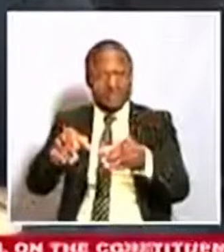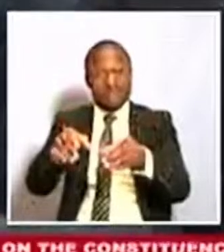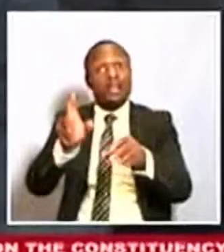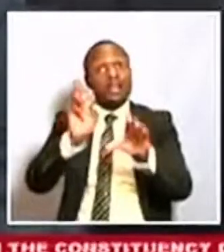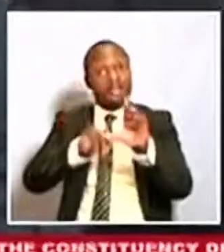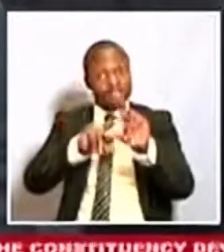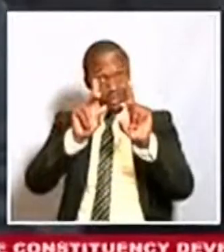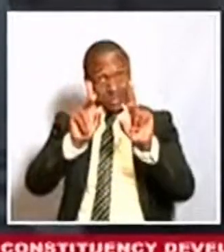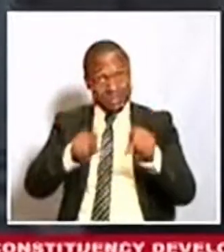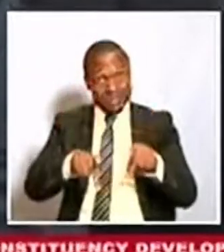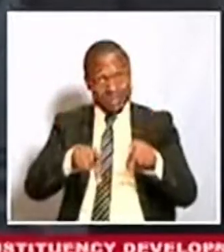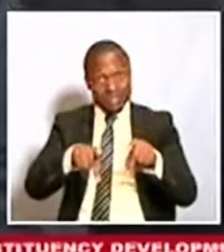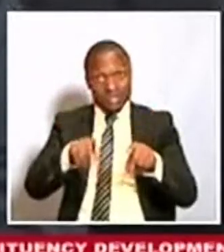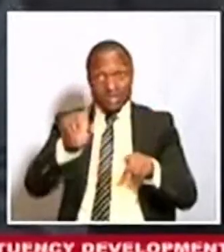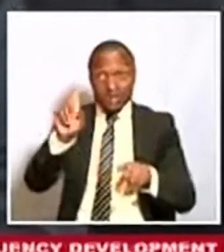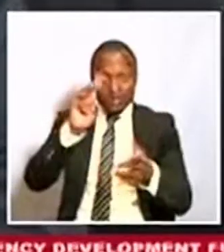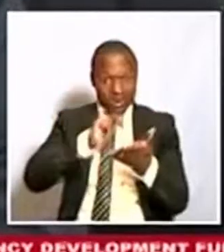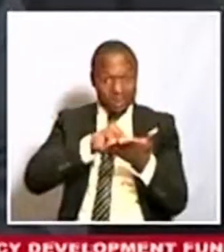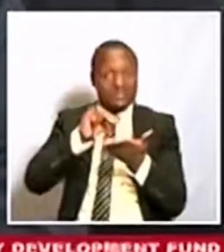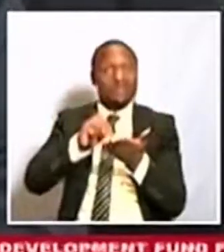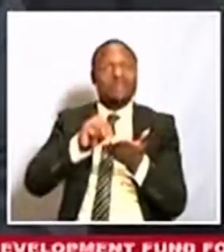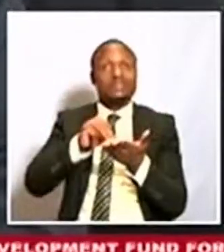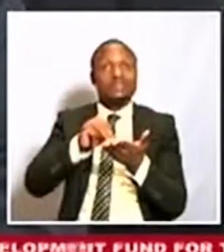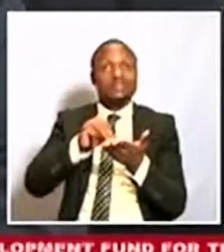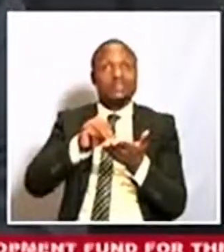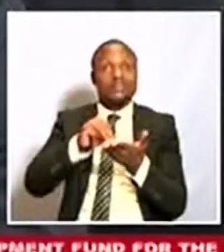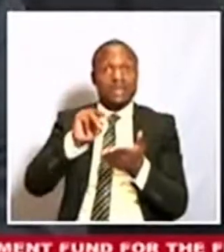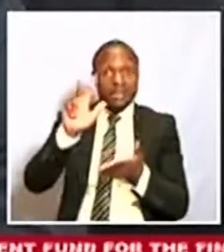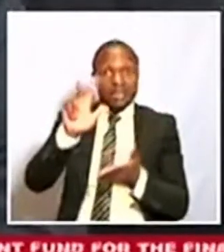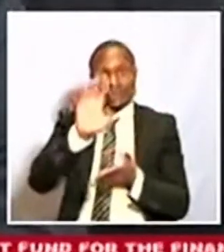Chair, to the tune of